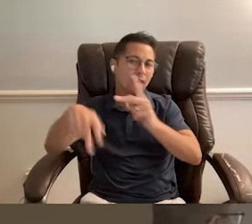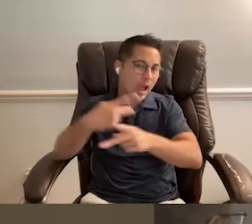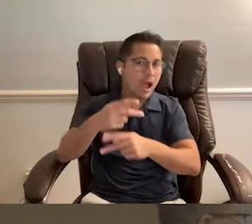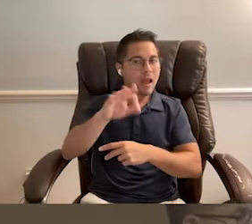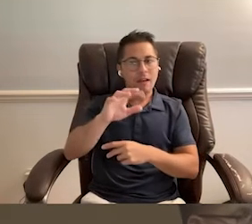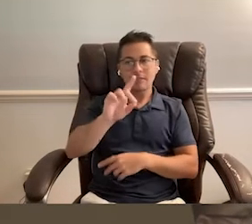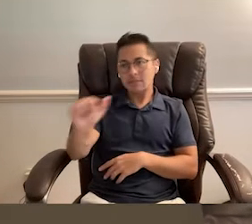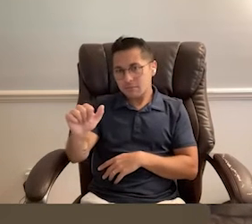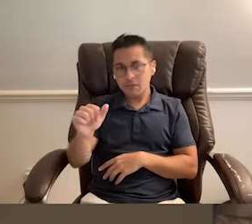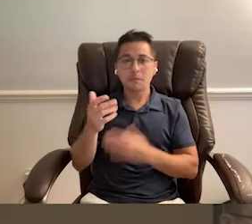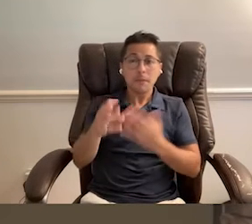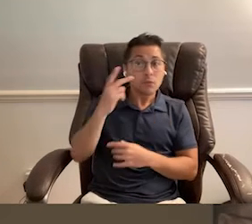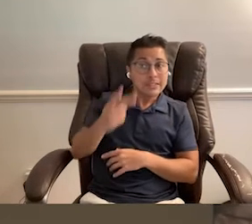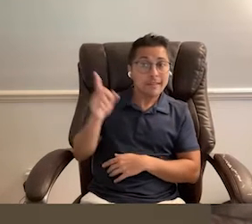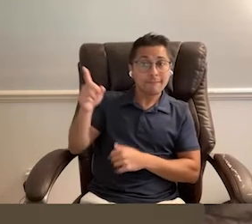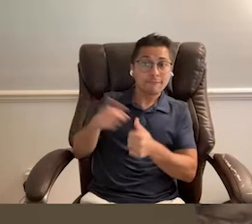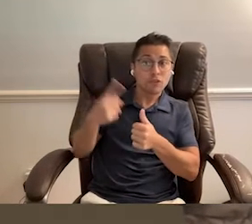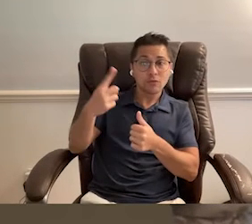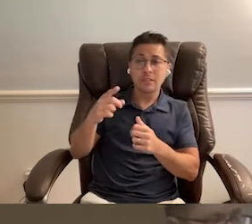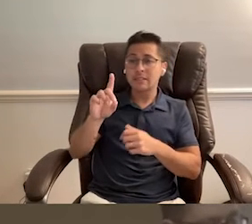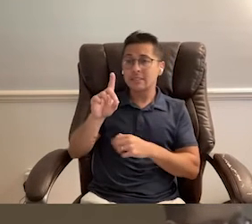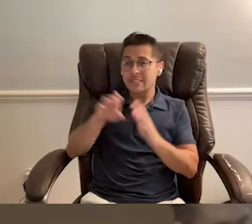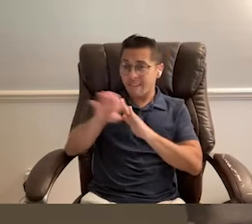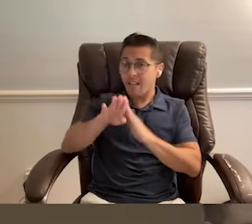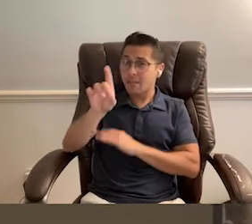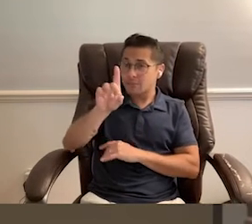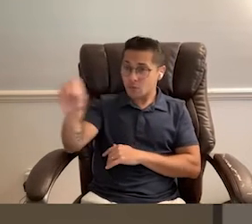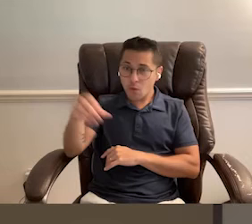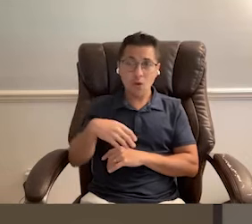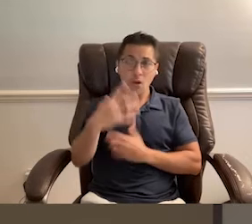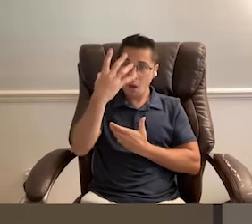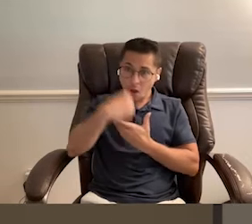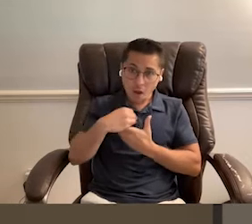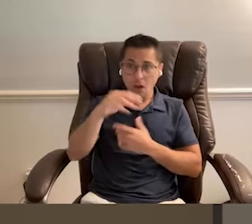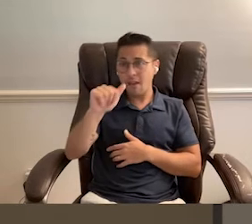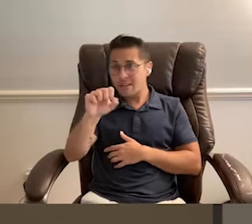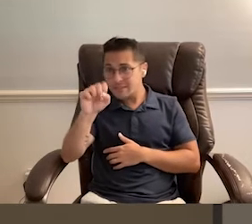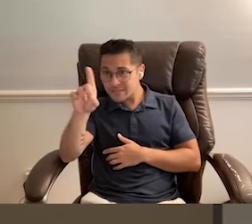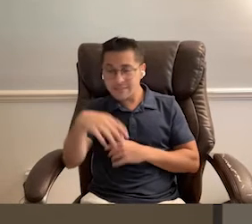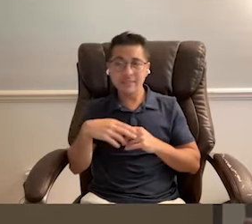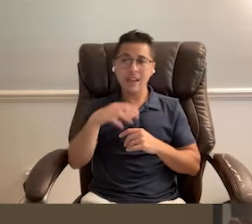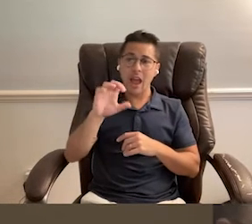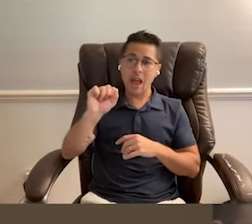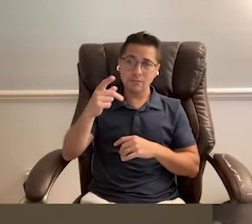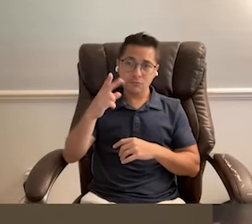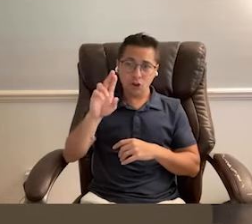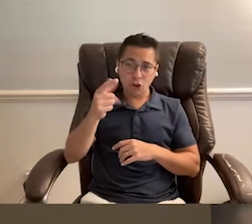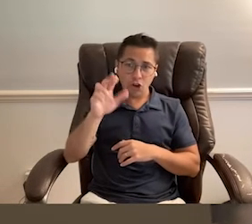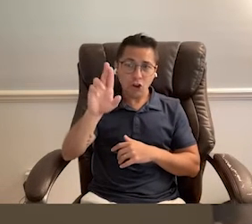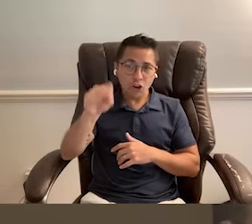on here in the first one, developmental disorder, so autistic spectrum disorder, Asperger's, developmental and learning